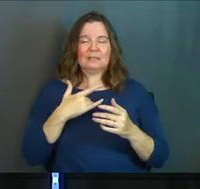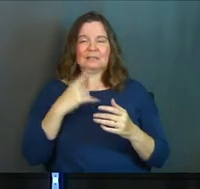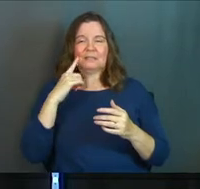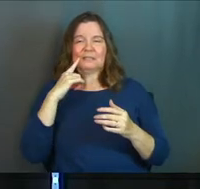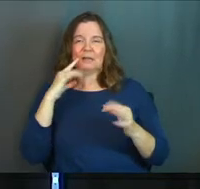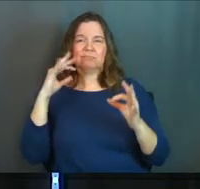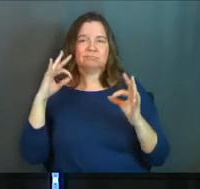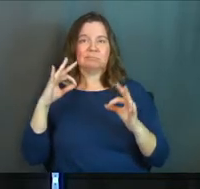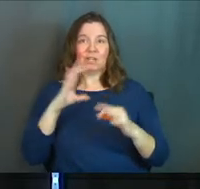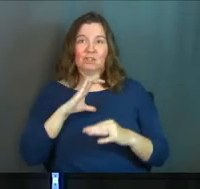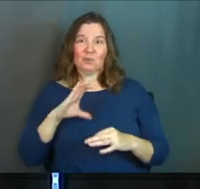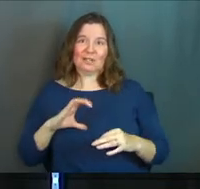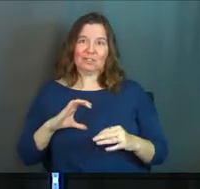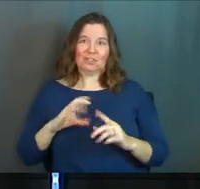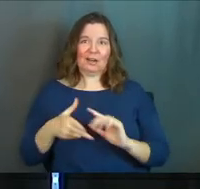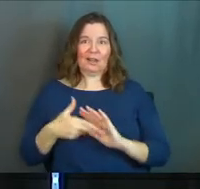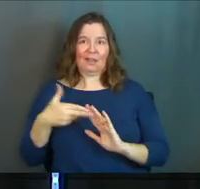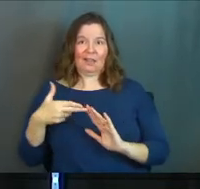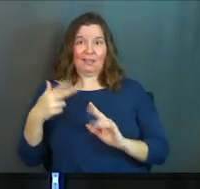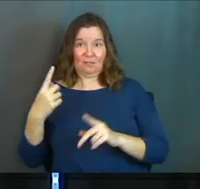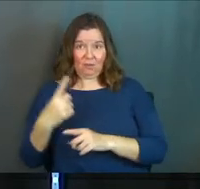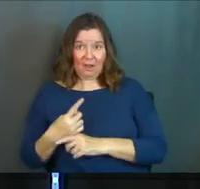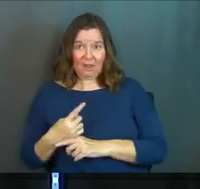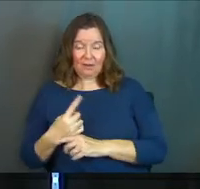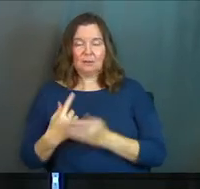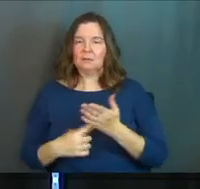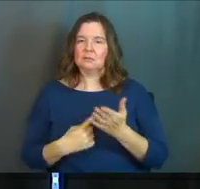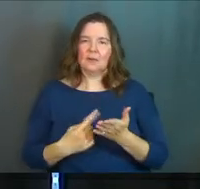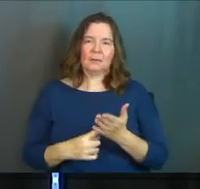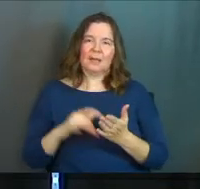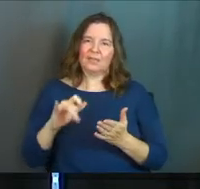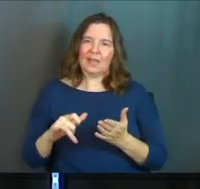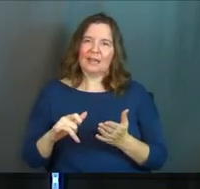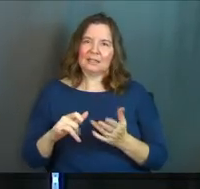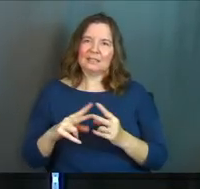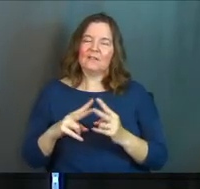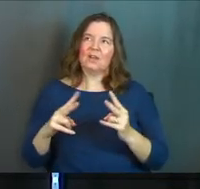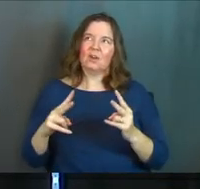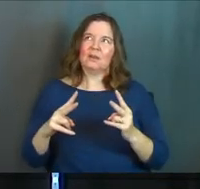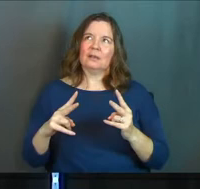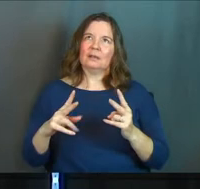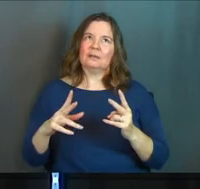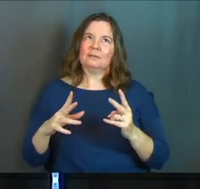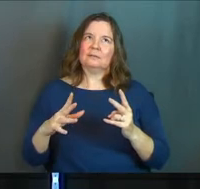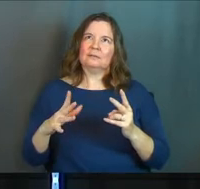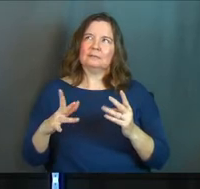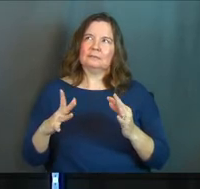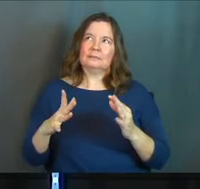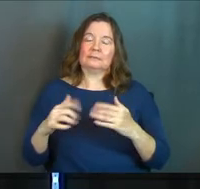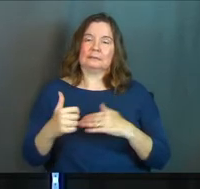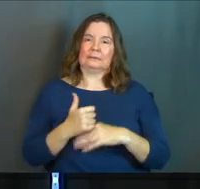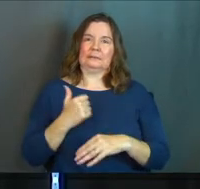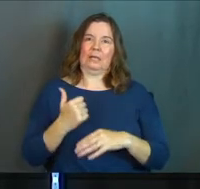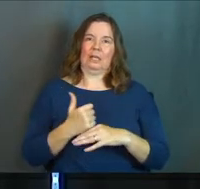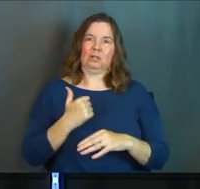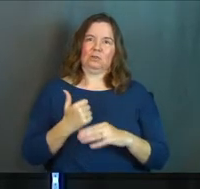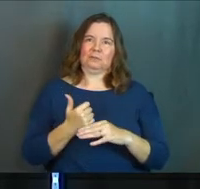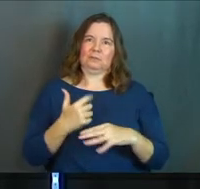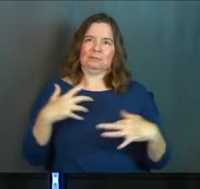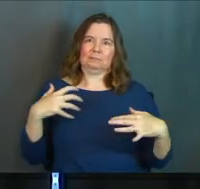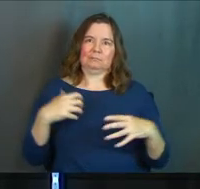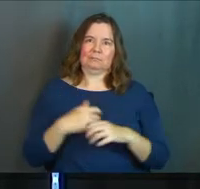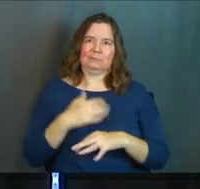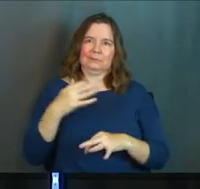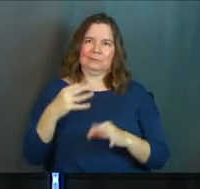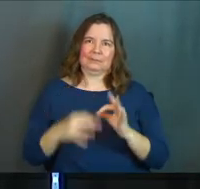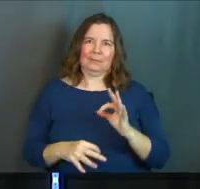and sounds very Christian, right? And sometimes that is the very dangerously